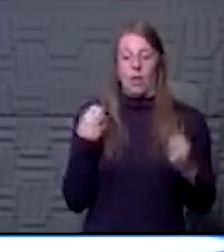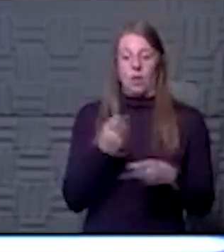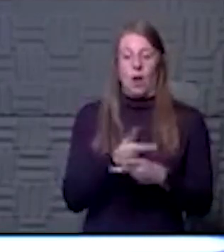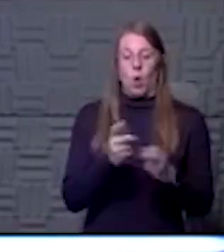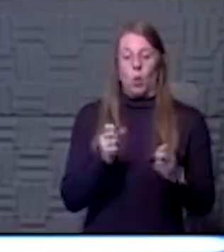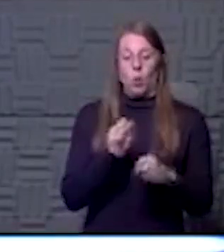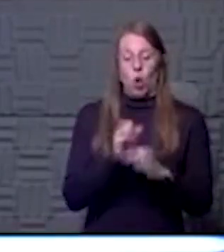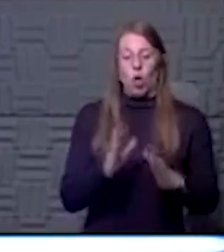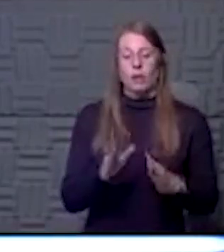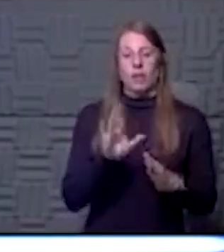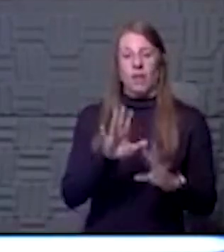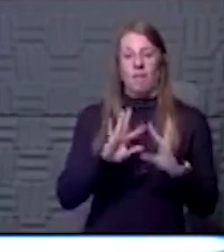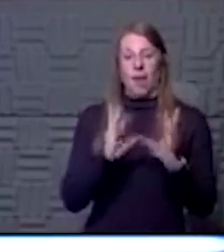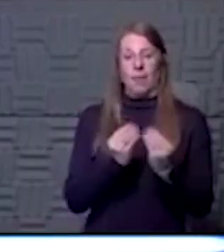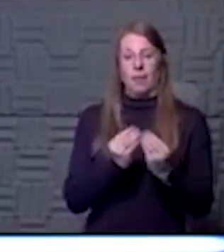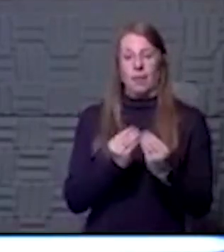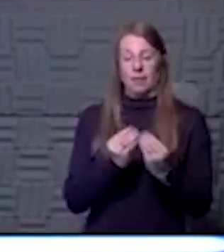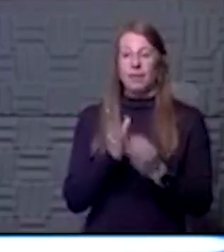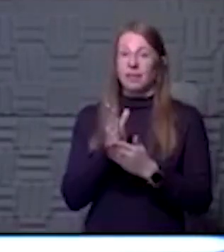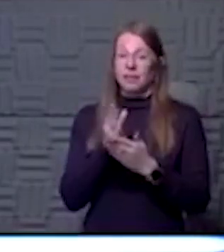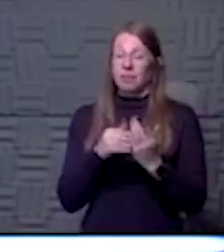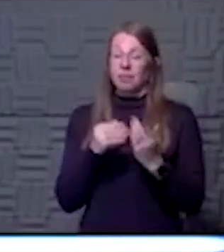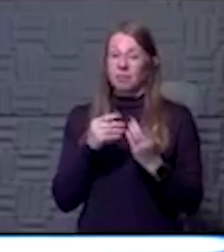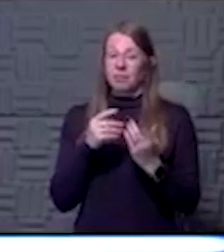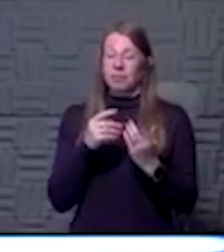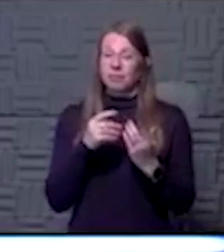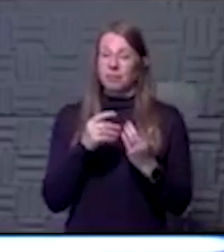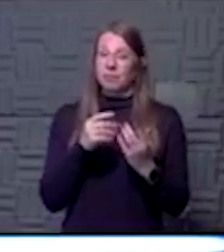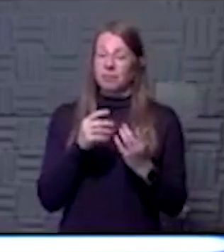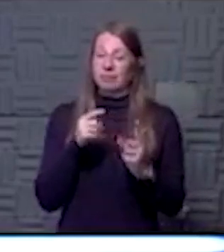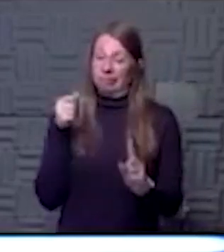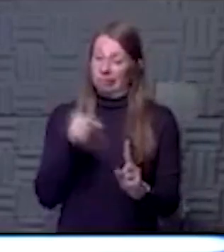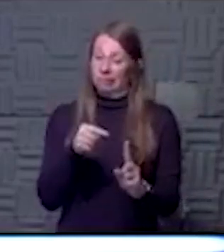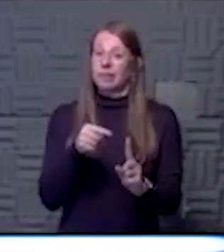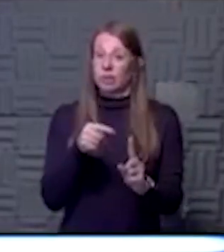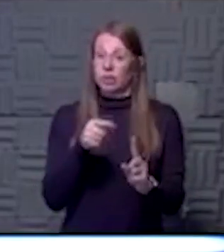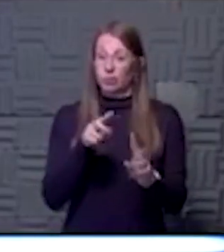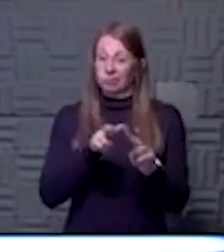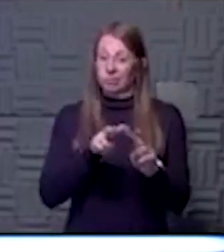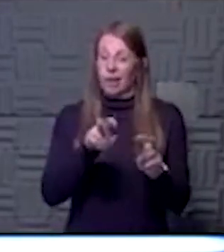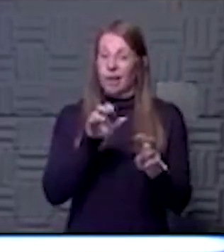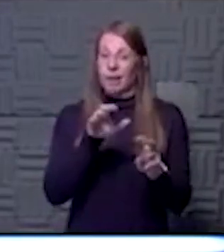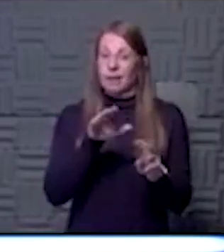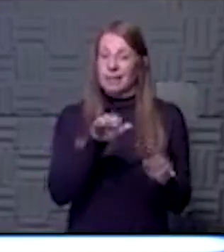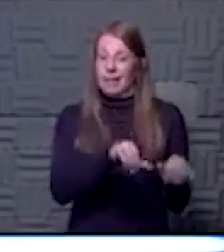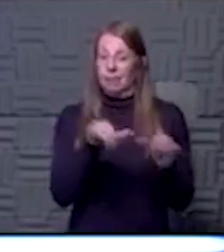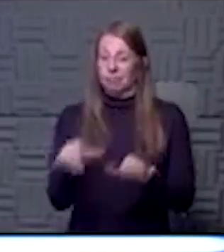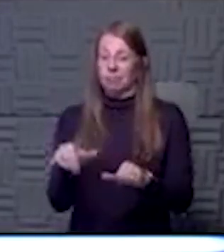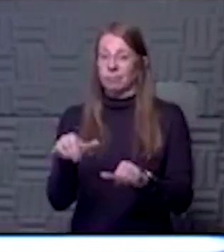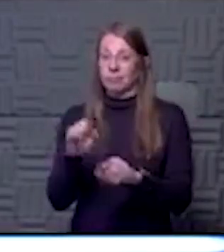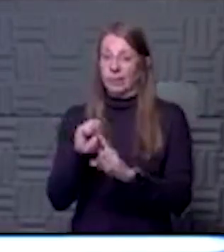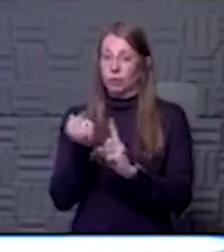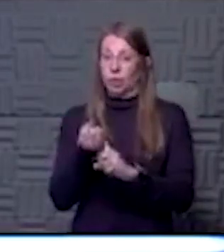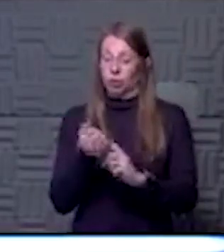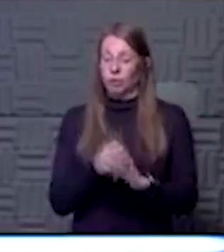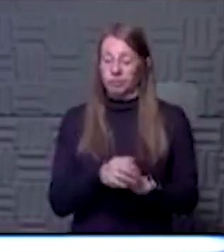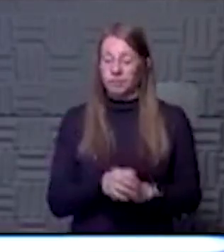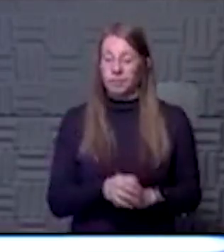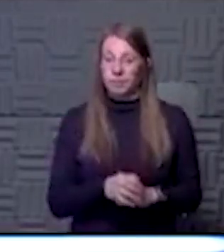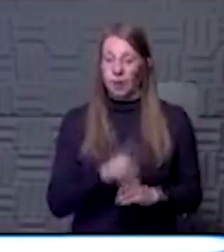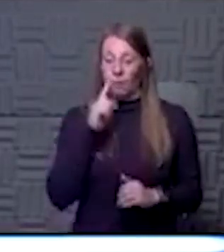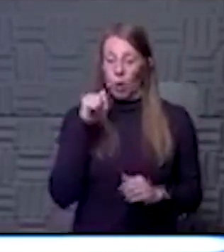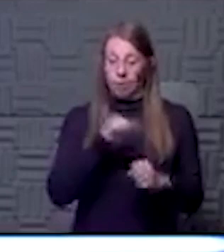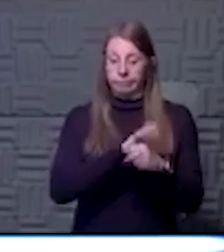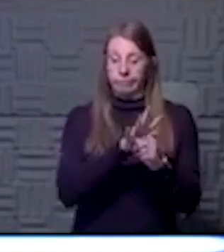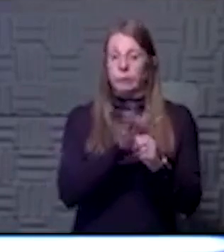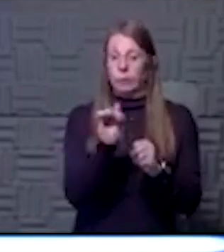there's some efficacy in looking at the fact that that may be the case in this situation as well. That and again, if we